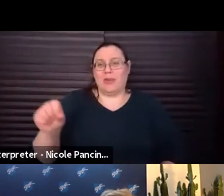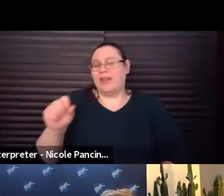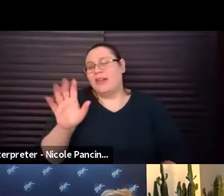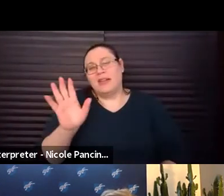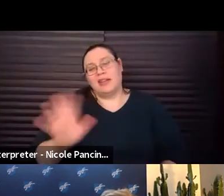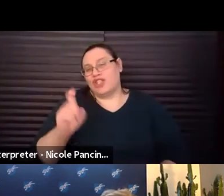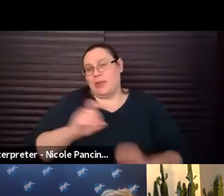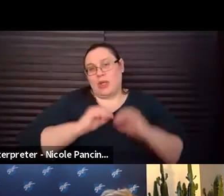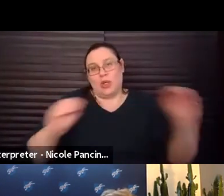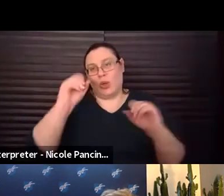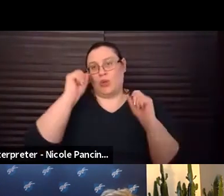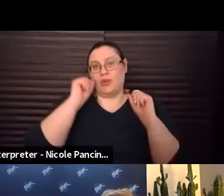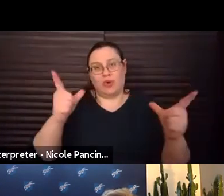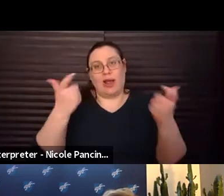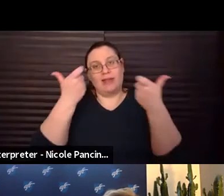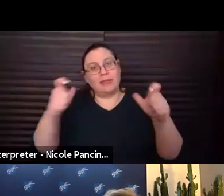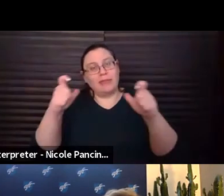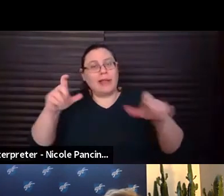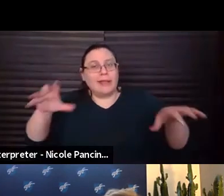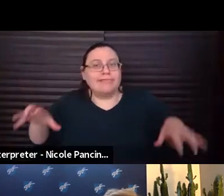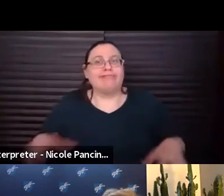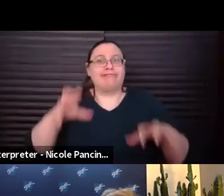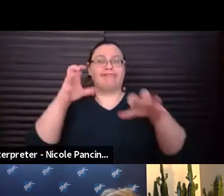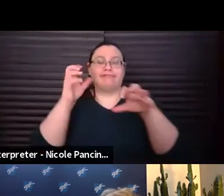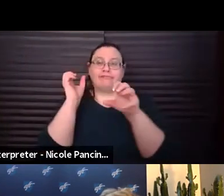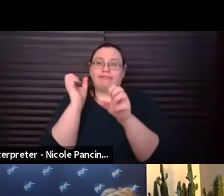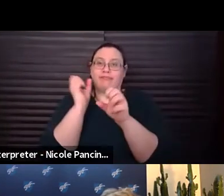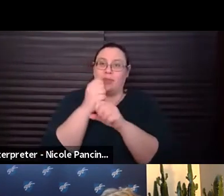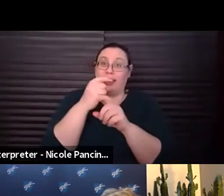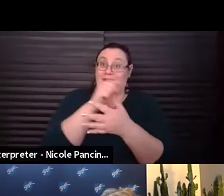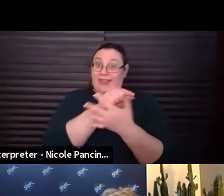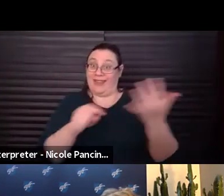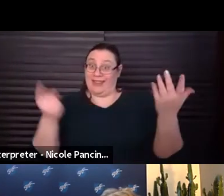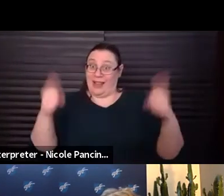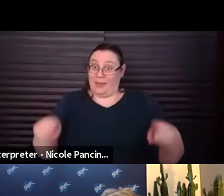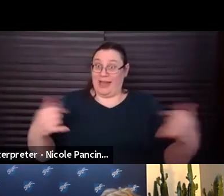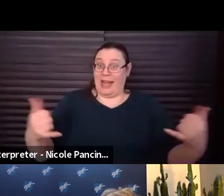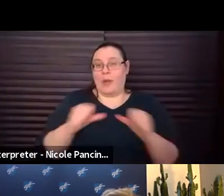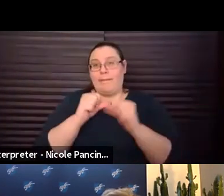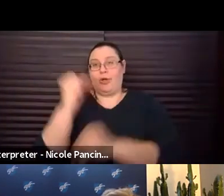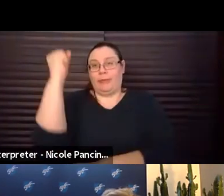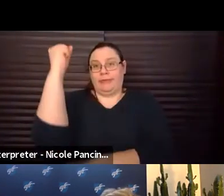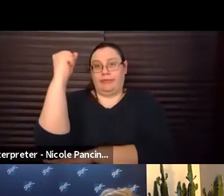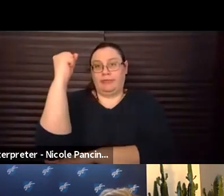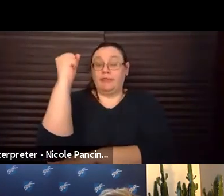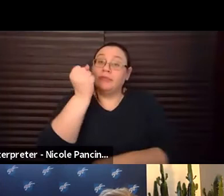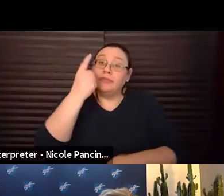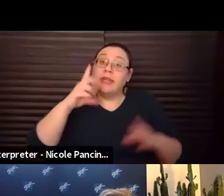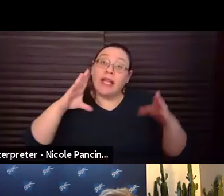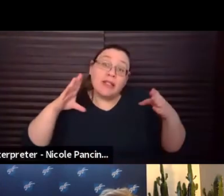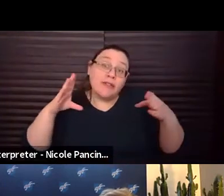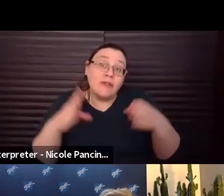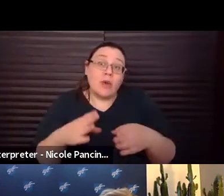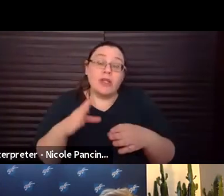there's a big effort to make these conditions permanent. But it's focusing,